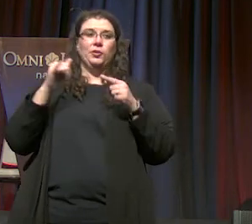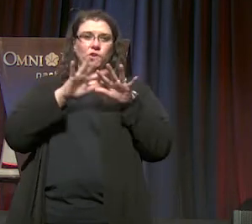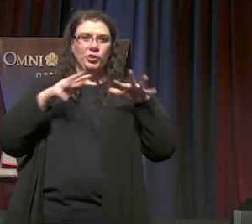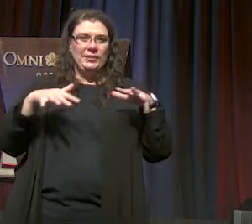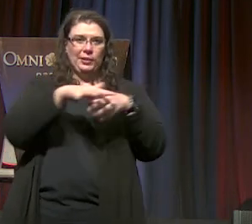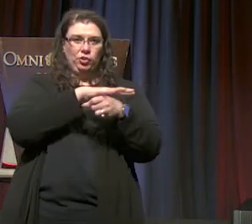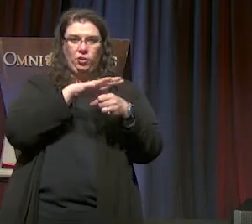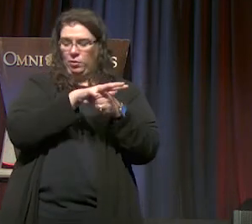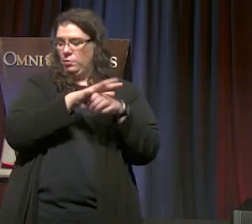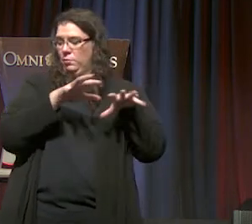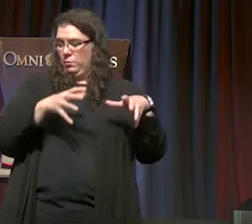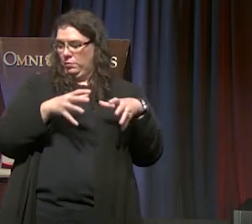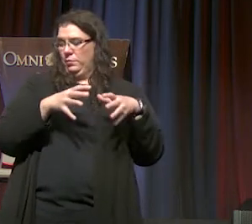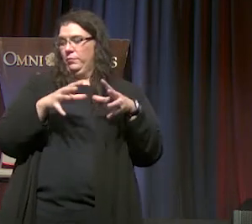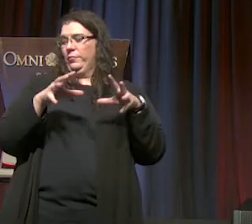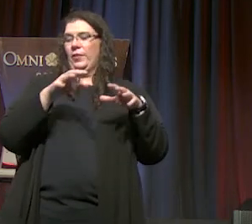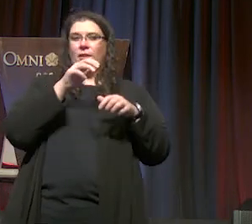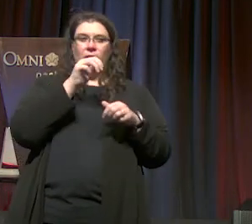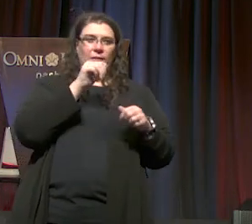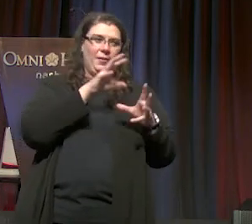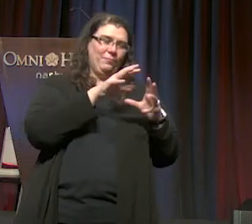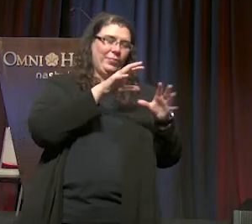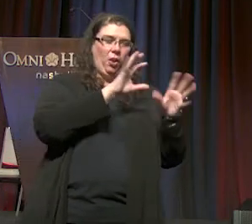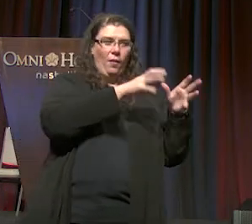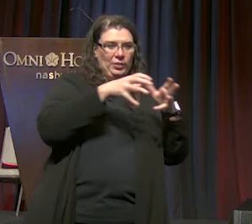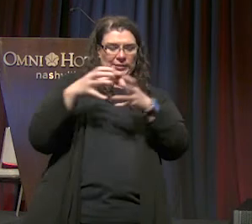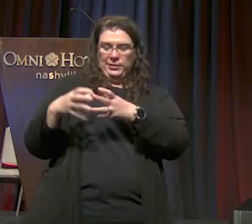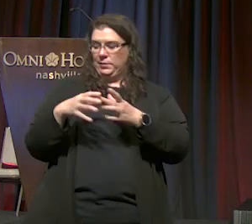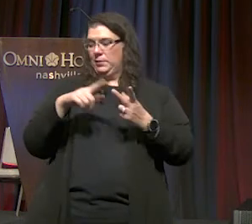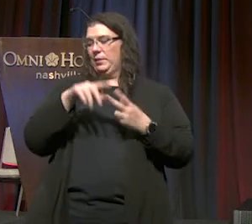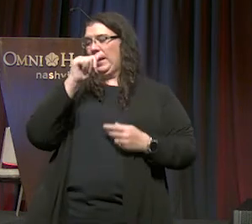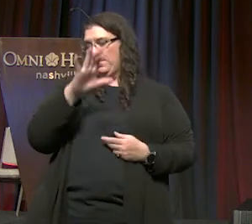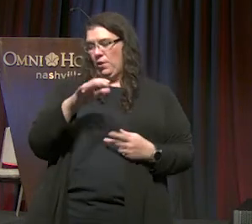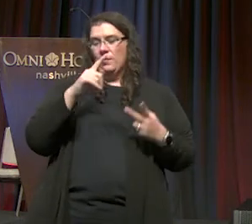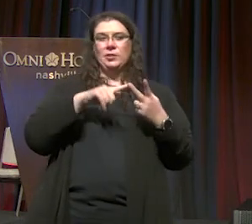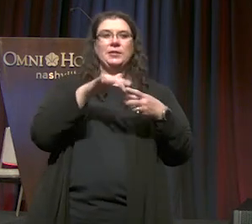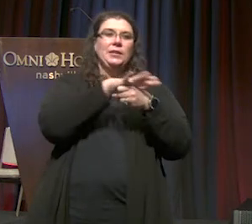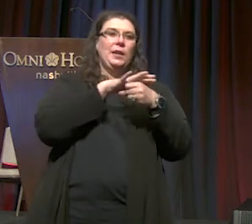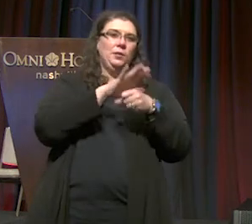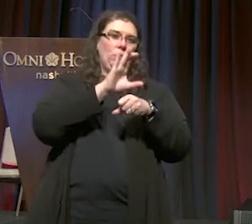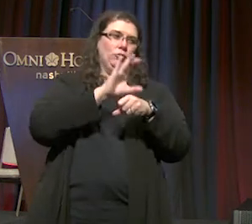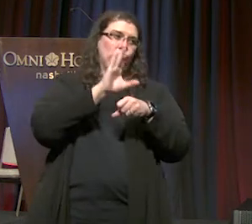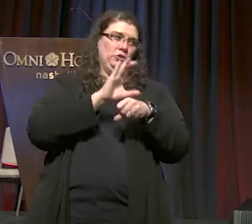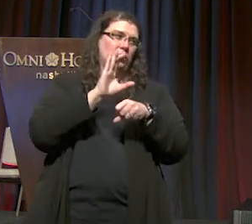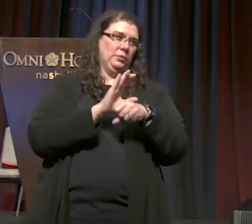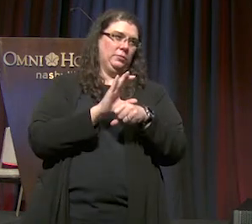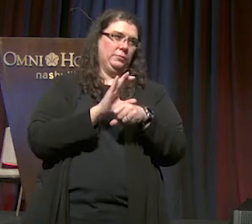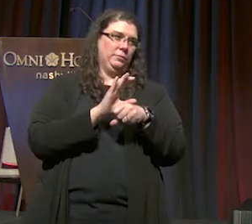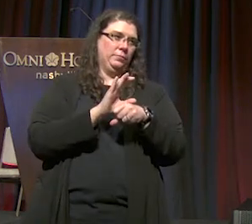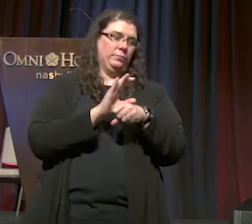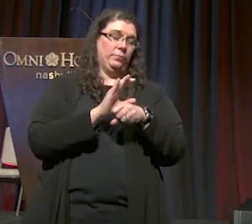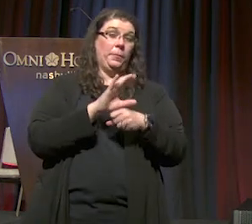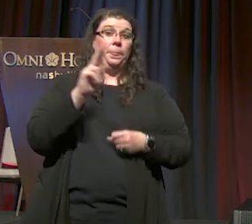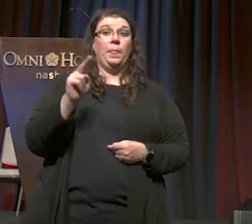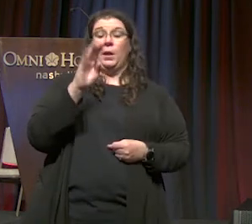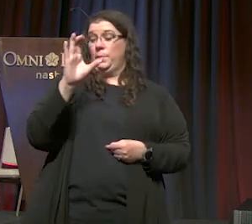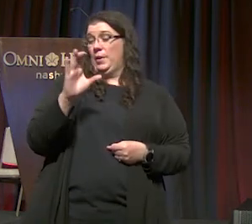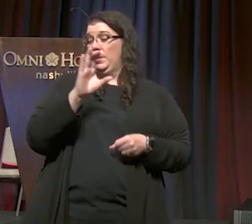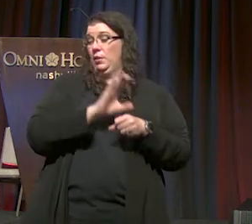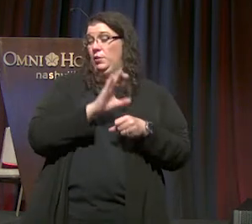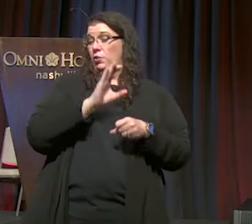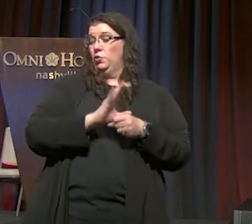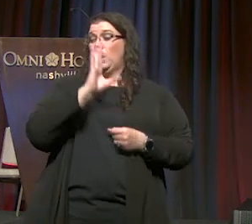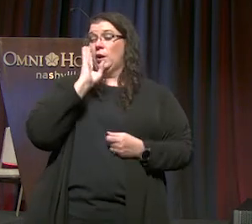jurisdictional conferences, annual conferences, and local churches. The United Methodist Church